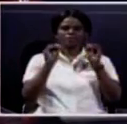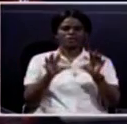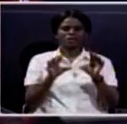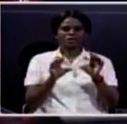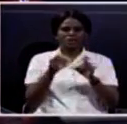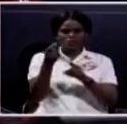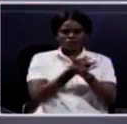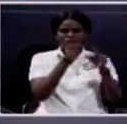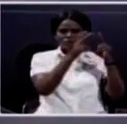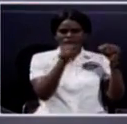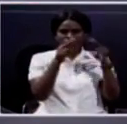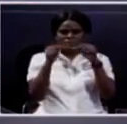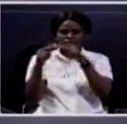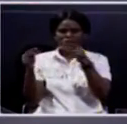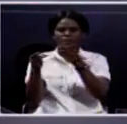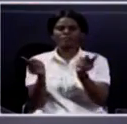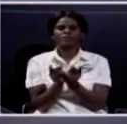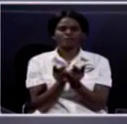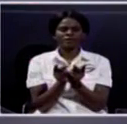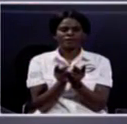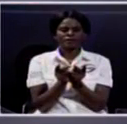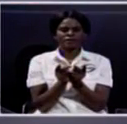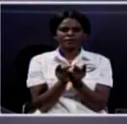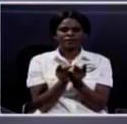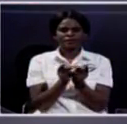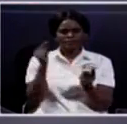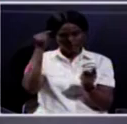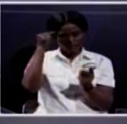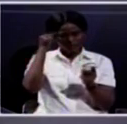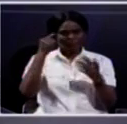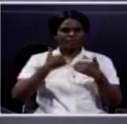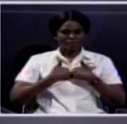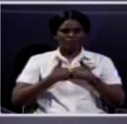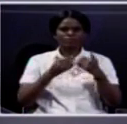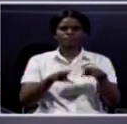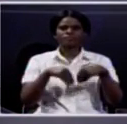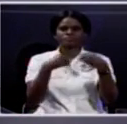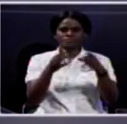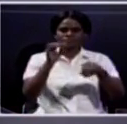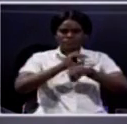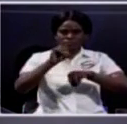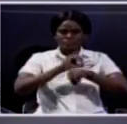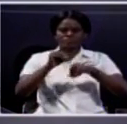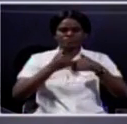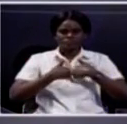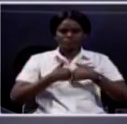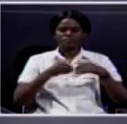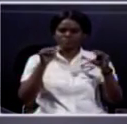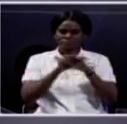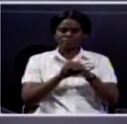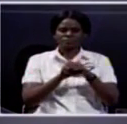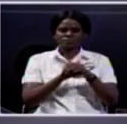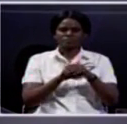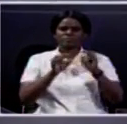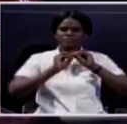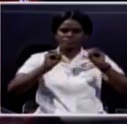from rural areas. Government has provided an opportunity to the men and women in the